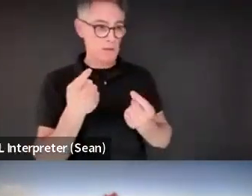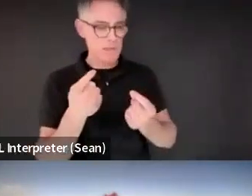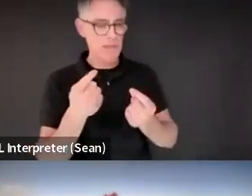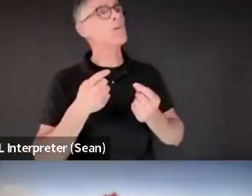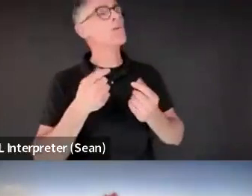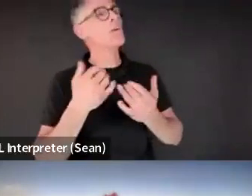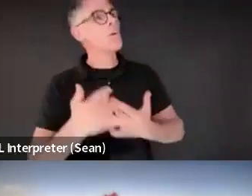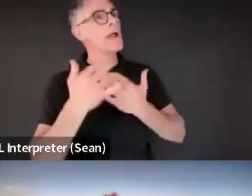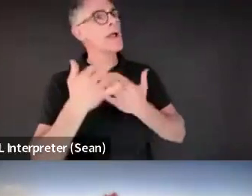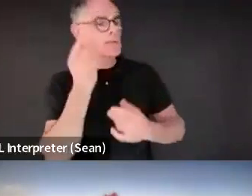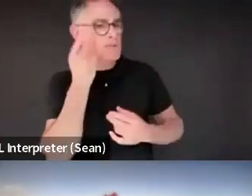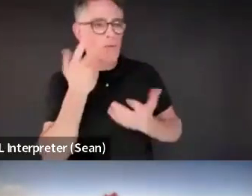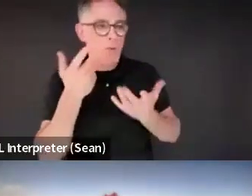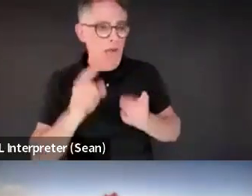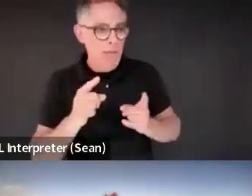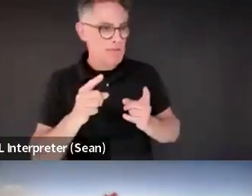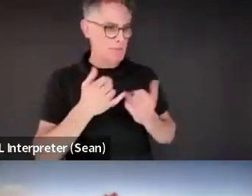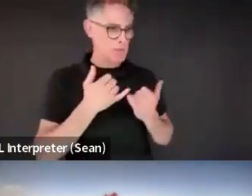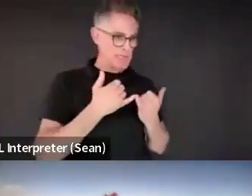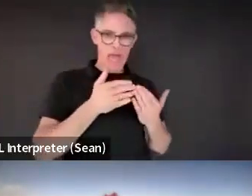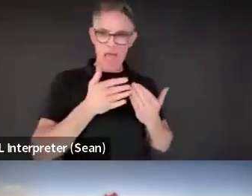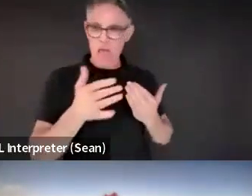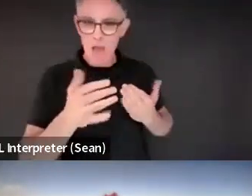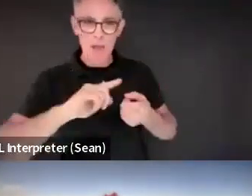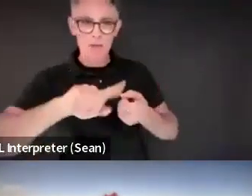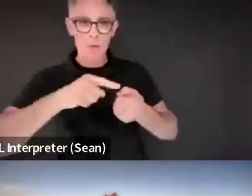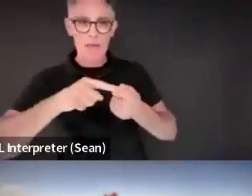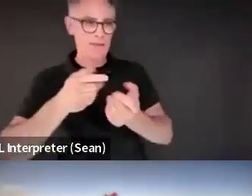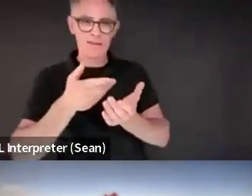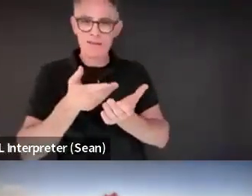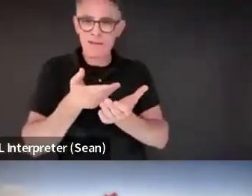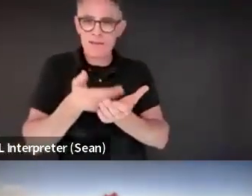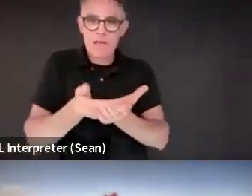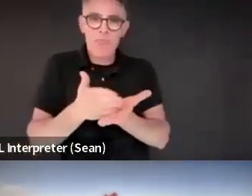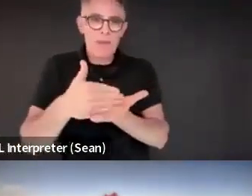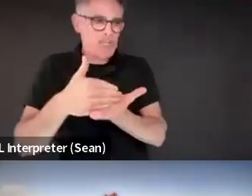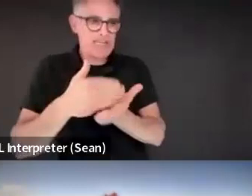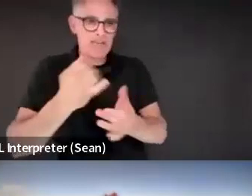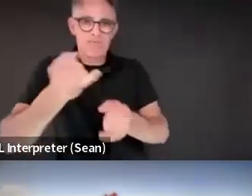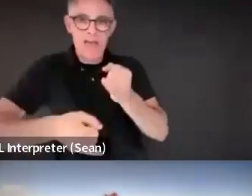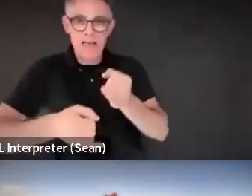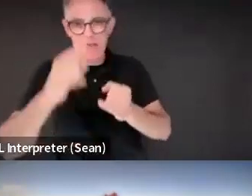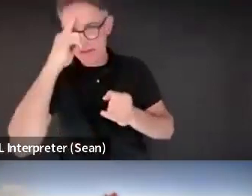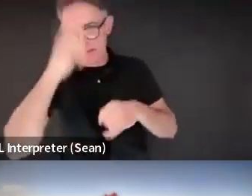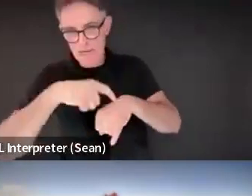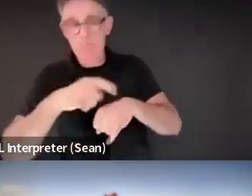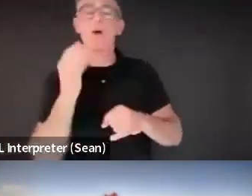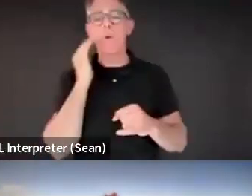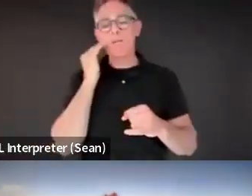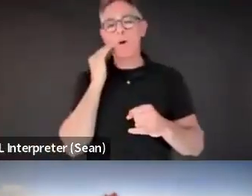what may happen between now and when the budget is finalized in the summertime. Right now, we know that the proposal is